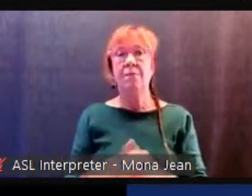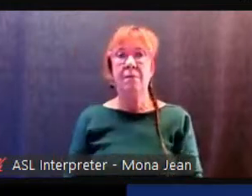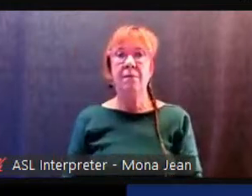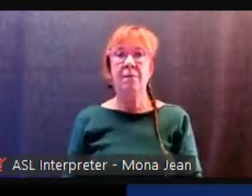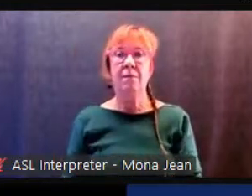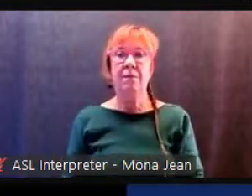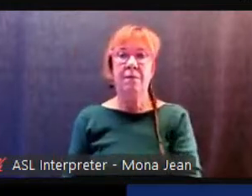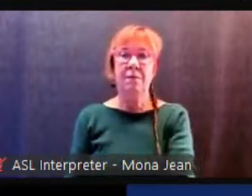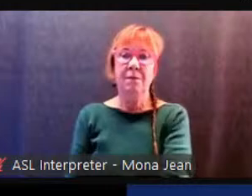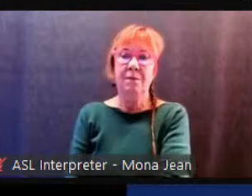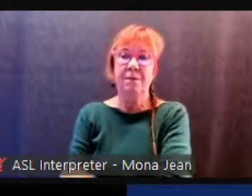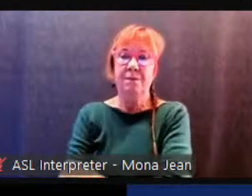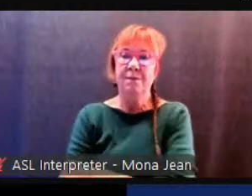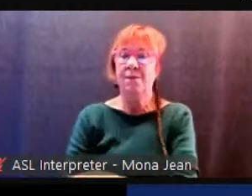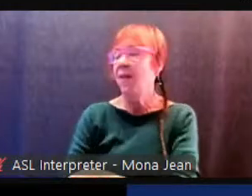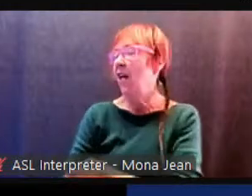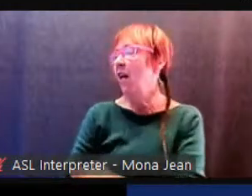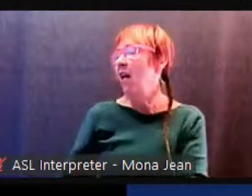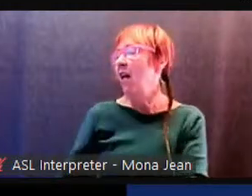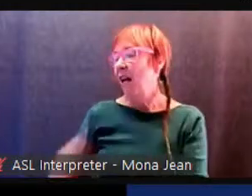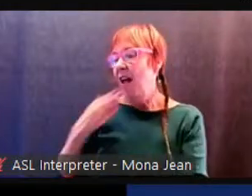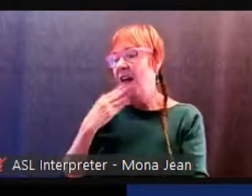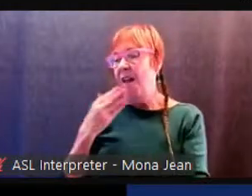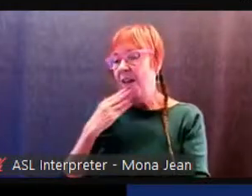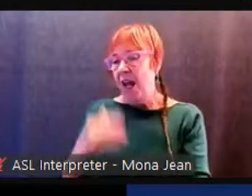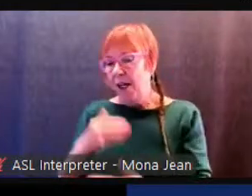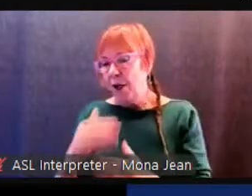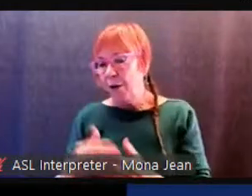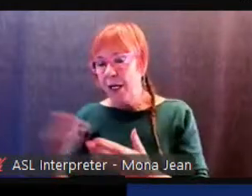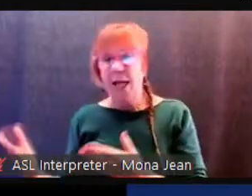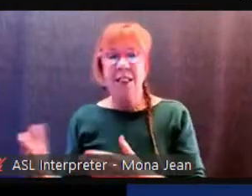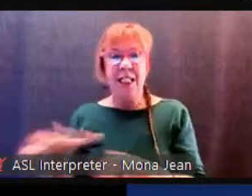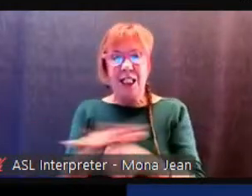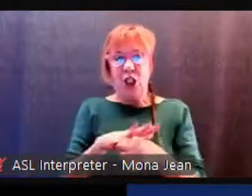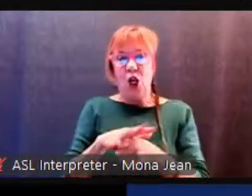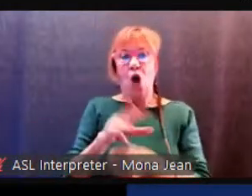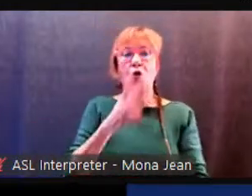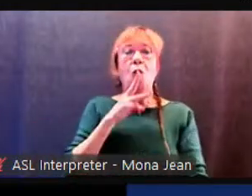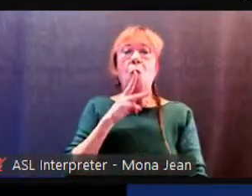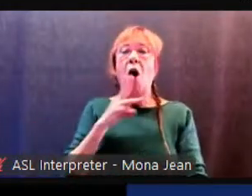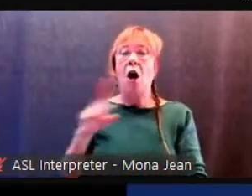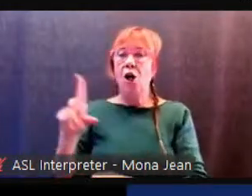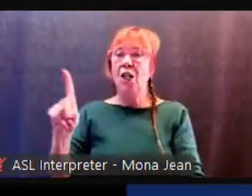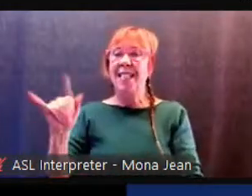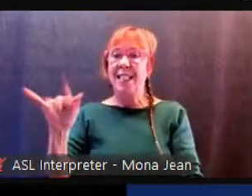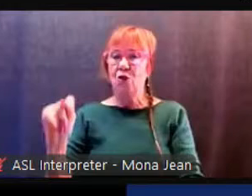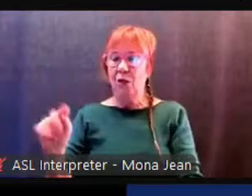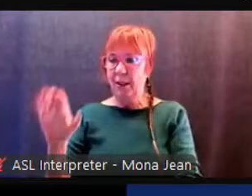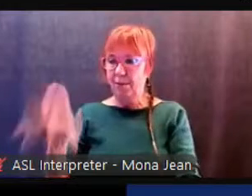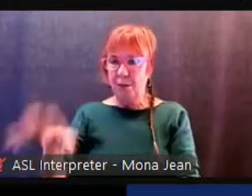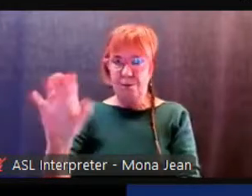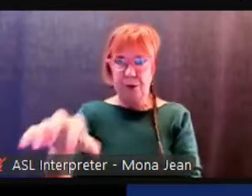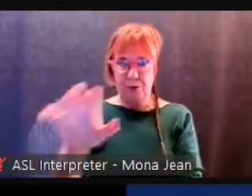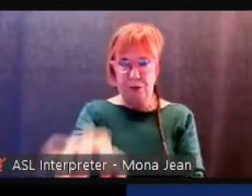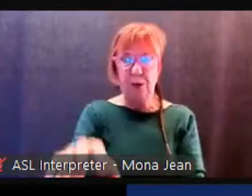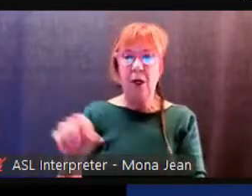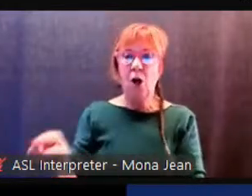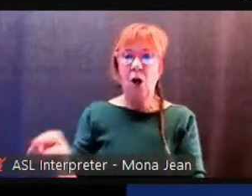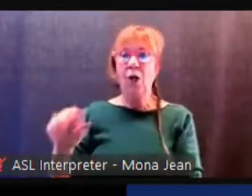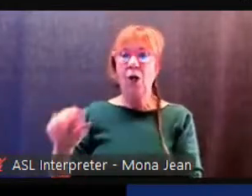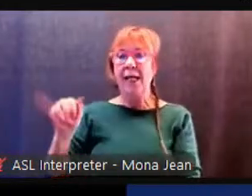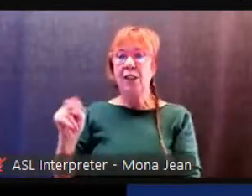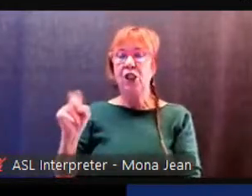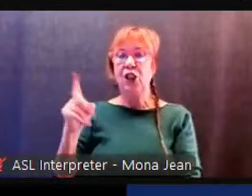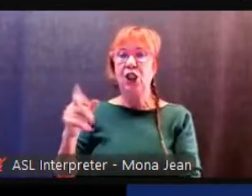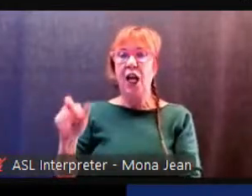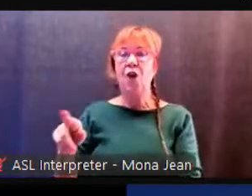Great, thank you very much for that, Nathan. And next we're going to hear from the local water districts. We'll go ahead and start with Jennifer Benencourt from the